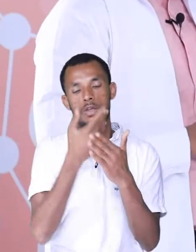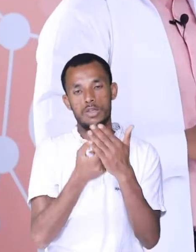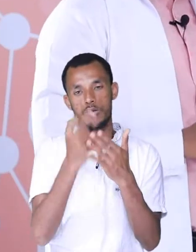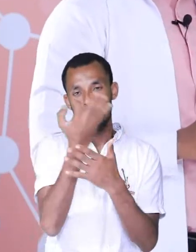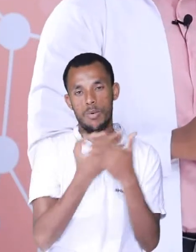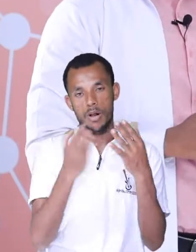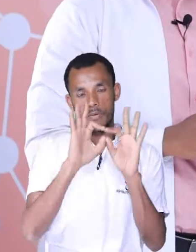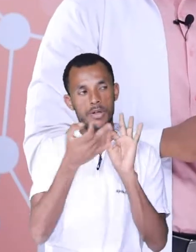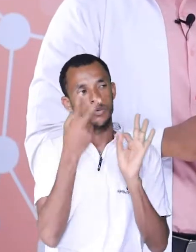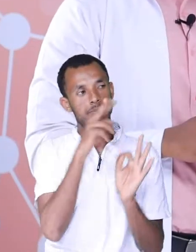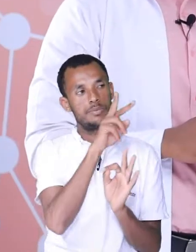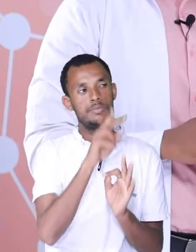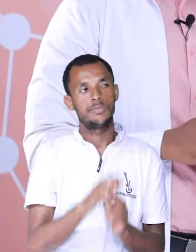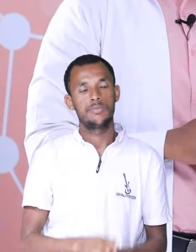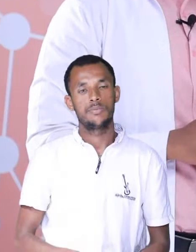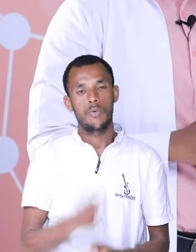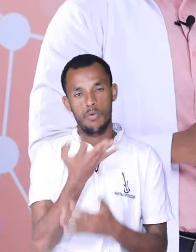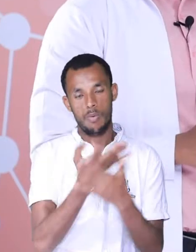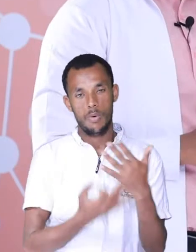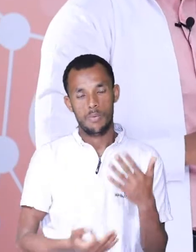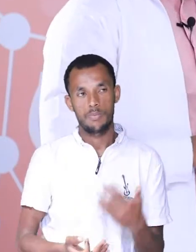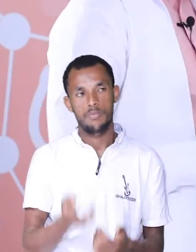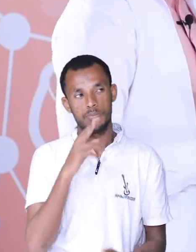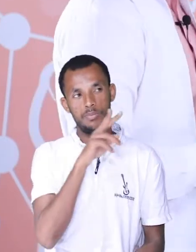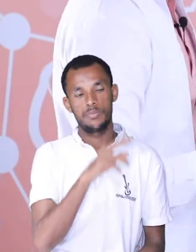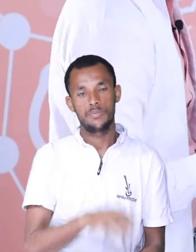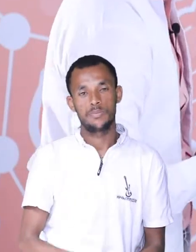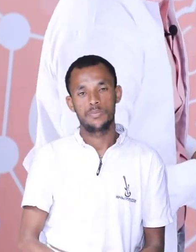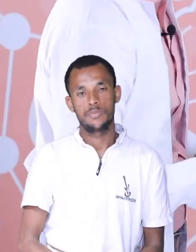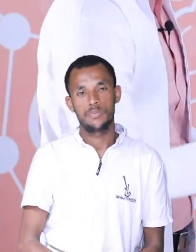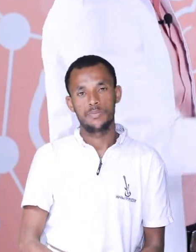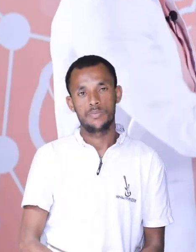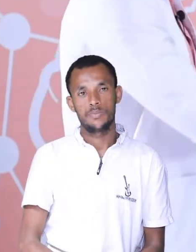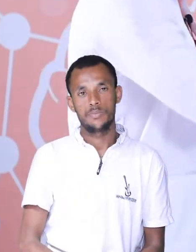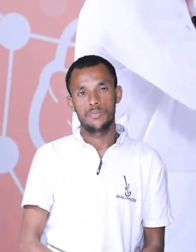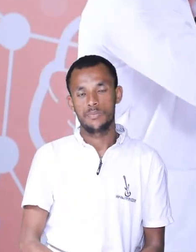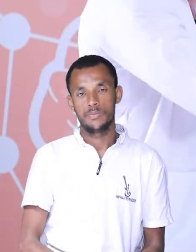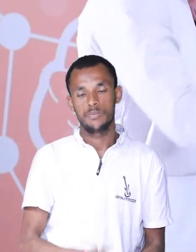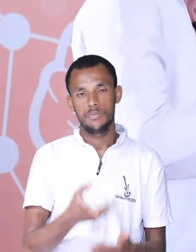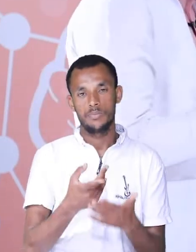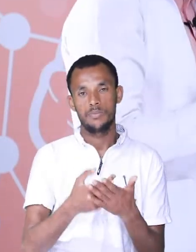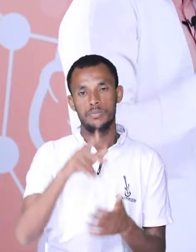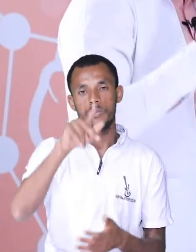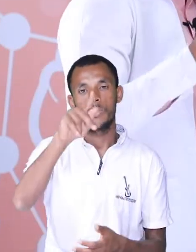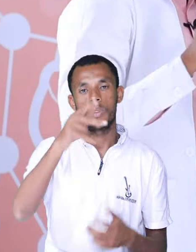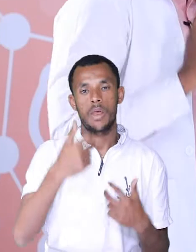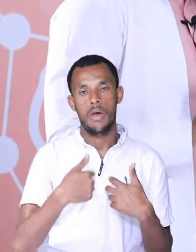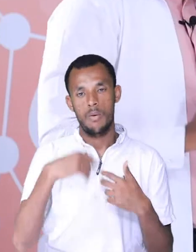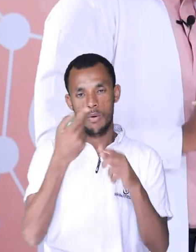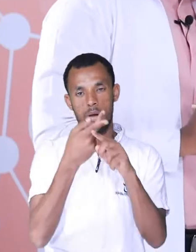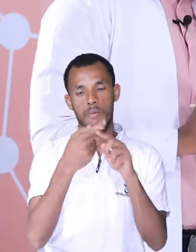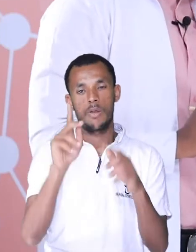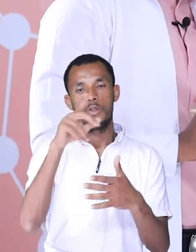formal definition and formula of the scale factor. So, this K have